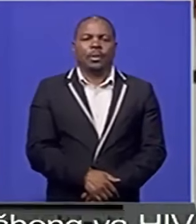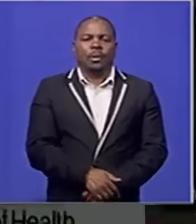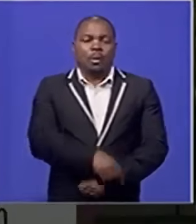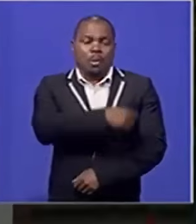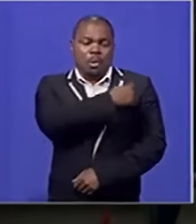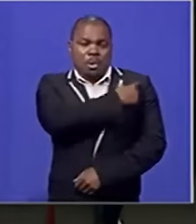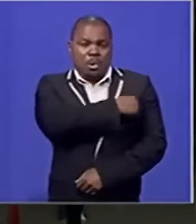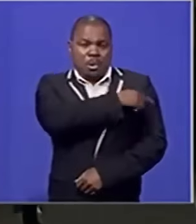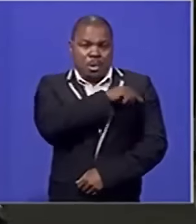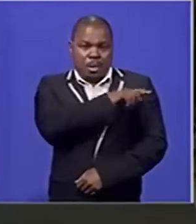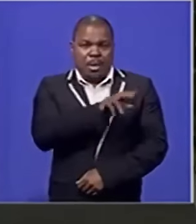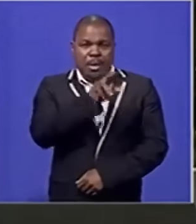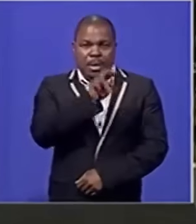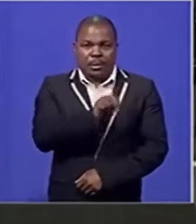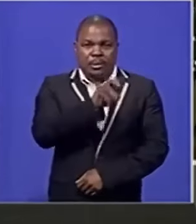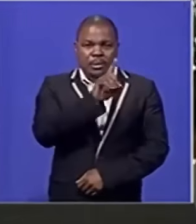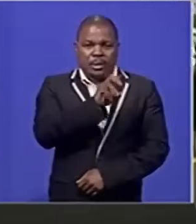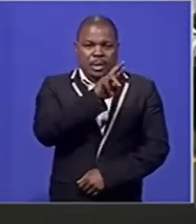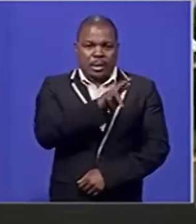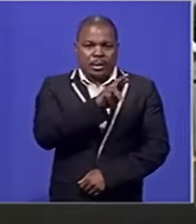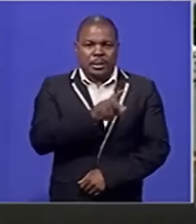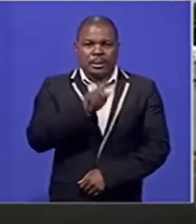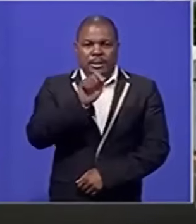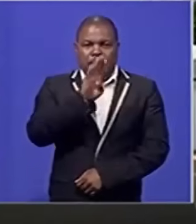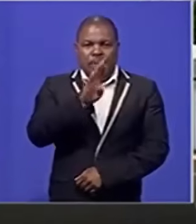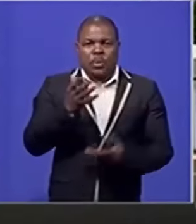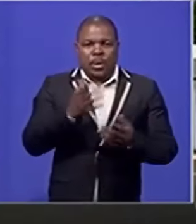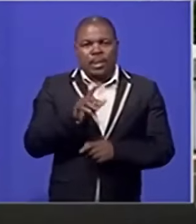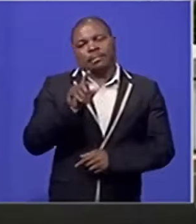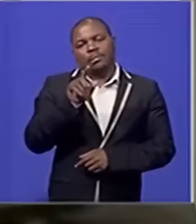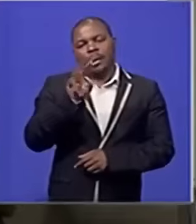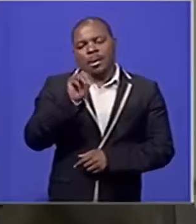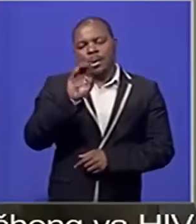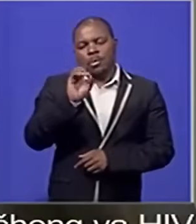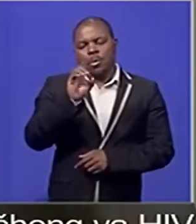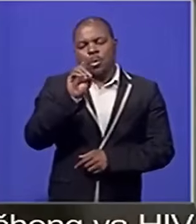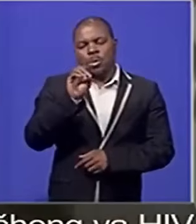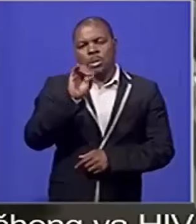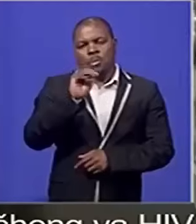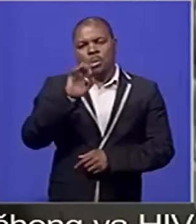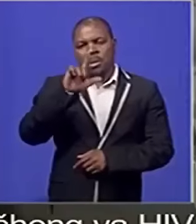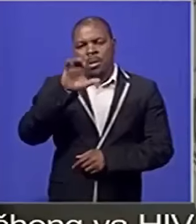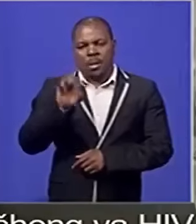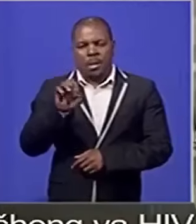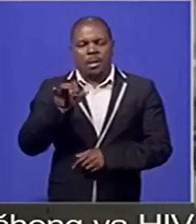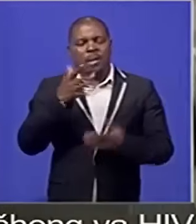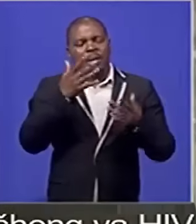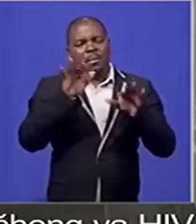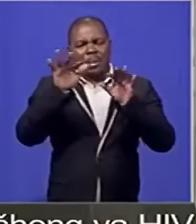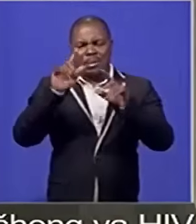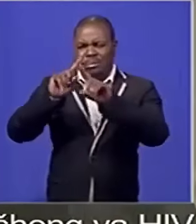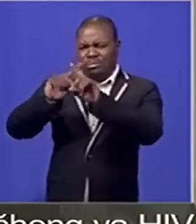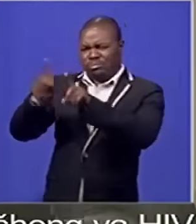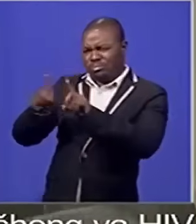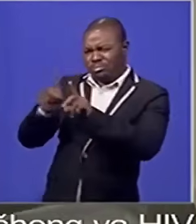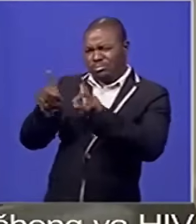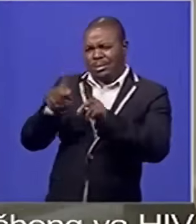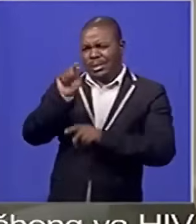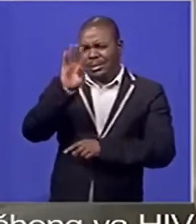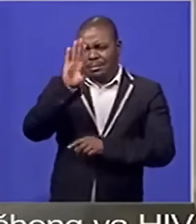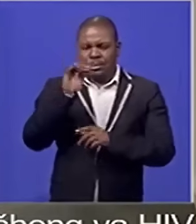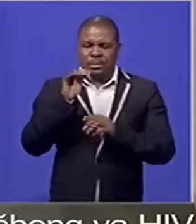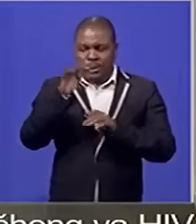Bookelo ba MDR TB kwa modimole bo amogela balwetsi ba tshwaeditsweng ka mefuta e itsegeng ya